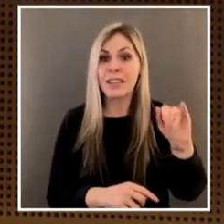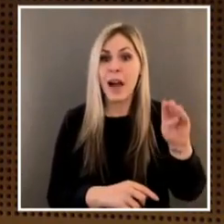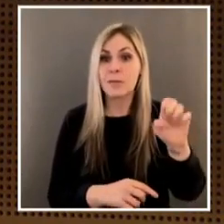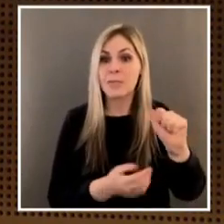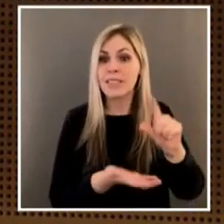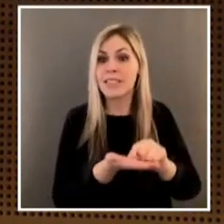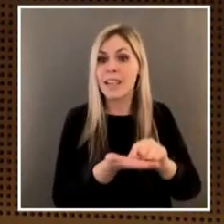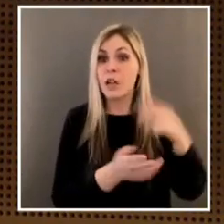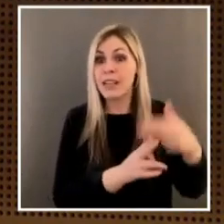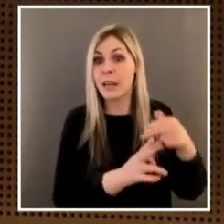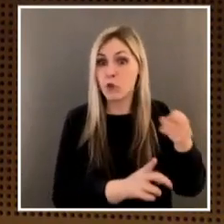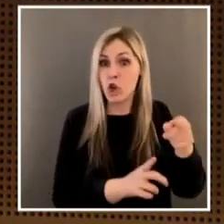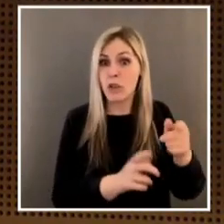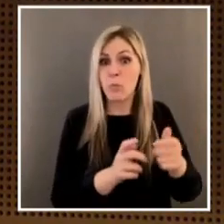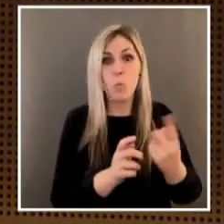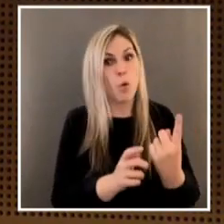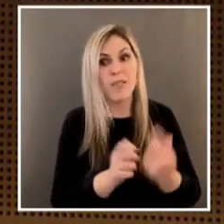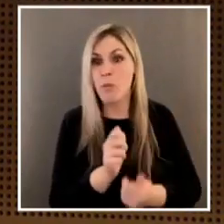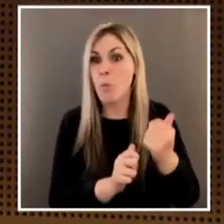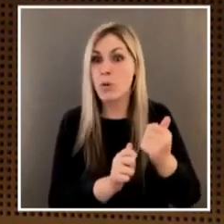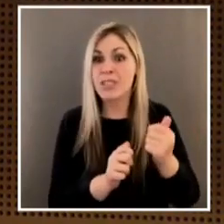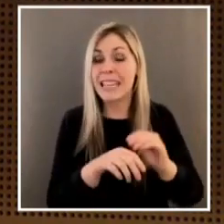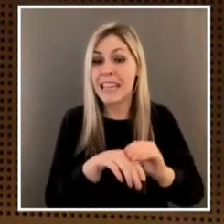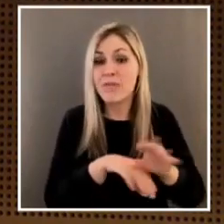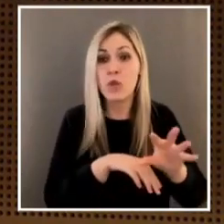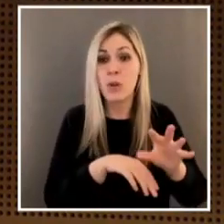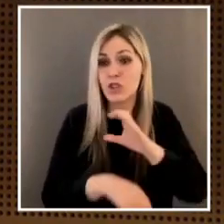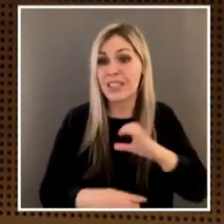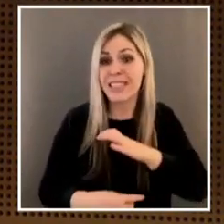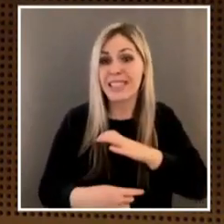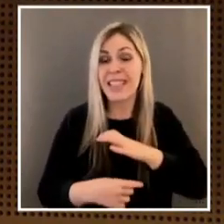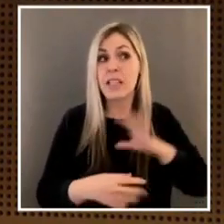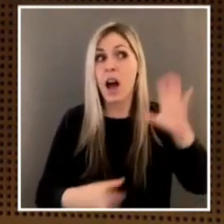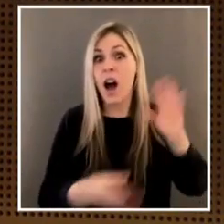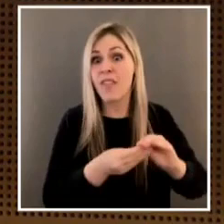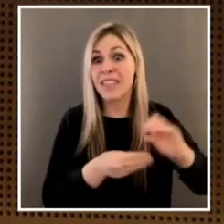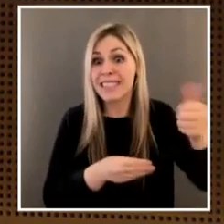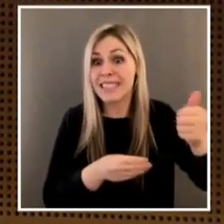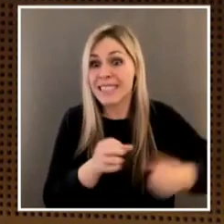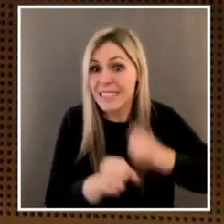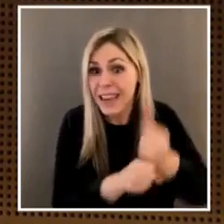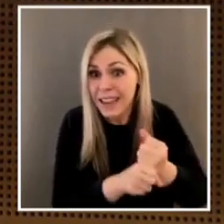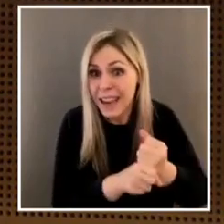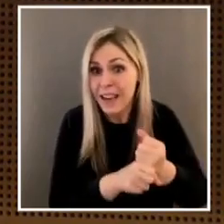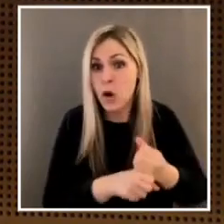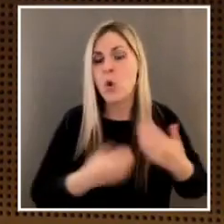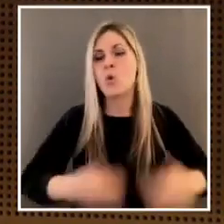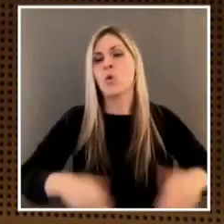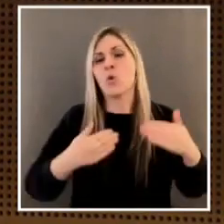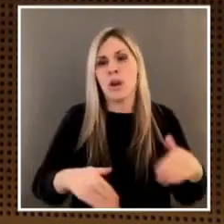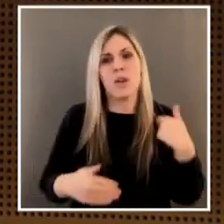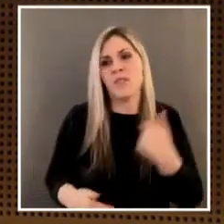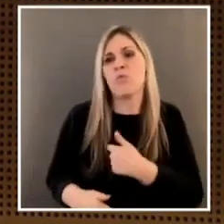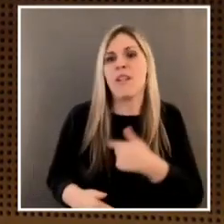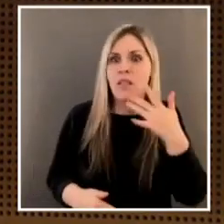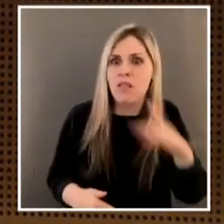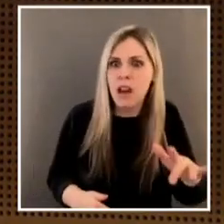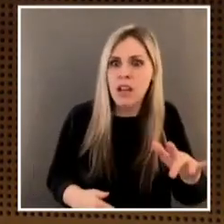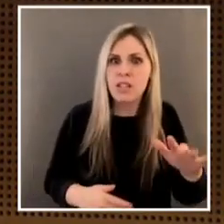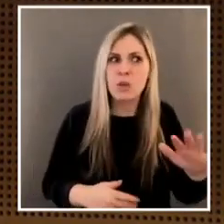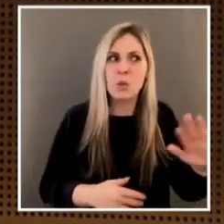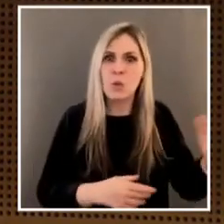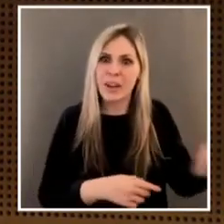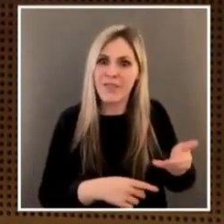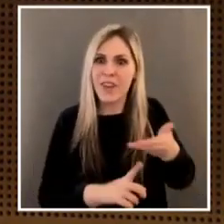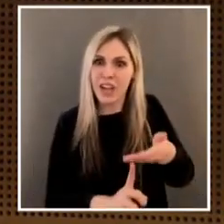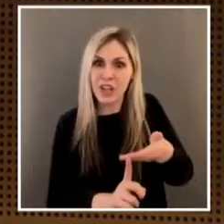most influential citizens of the decade. So we are really lucky to have her here as our